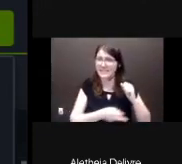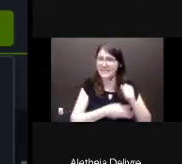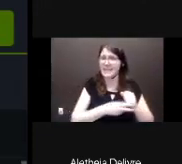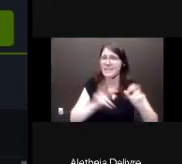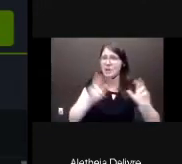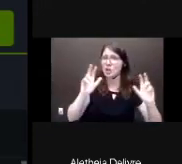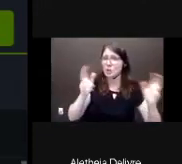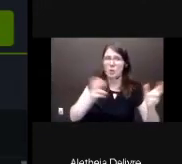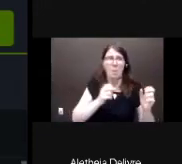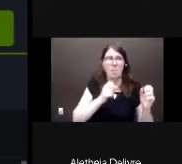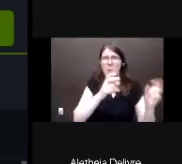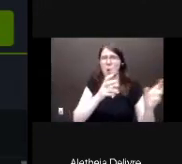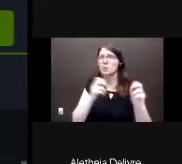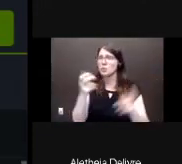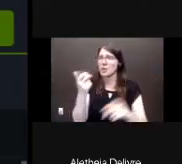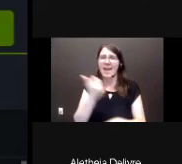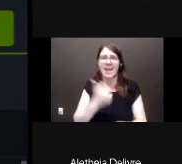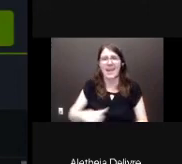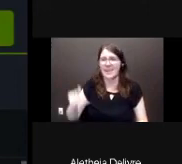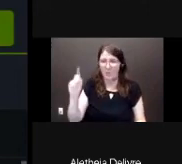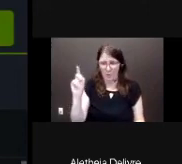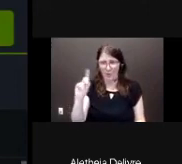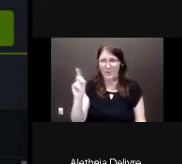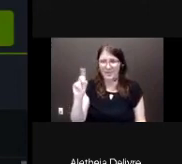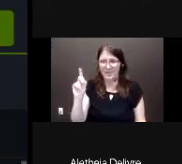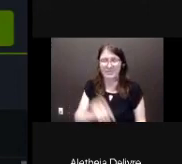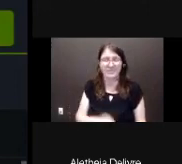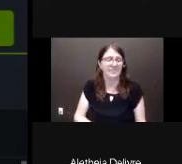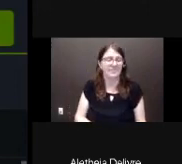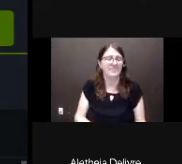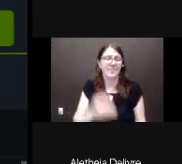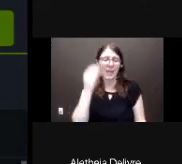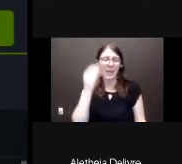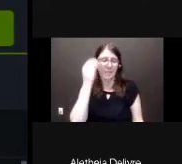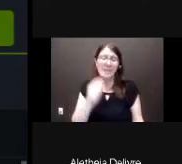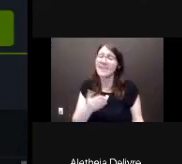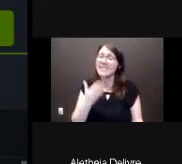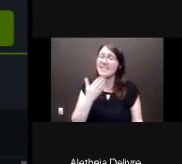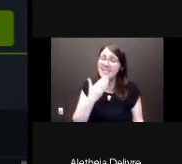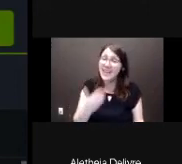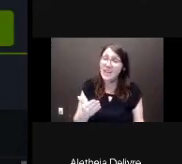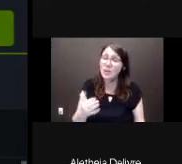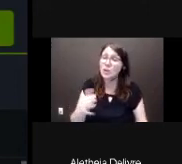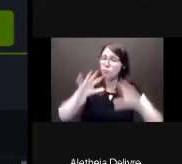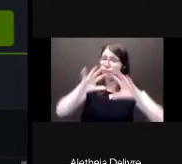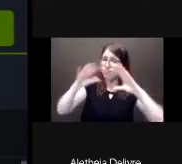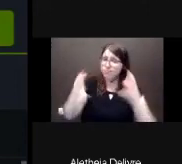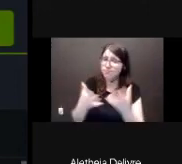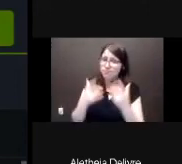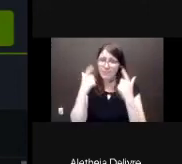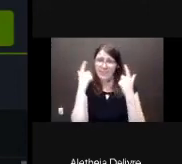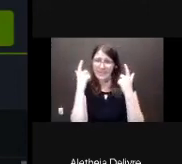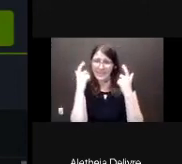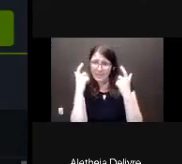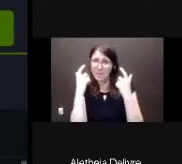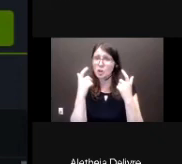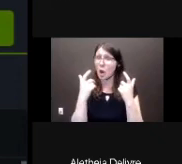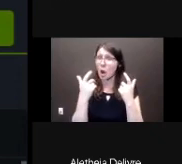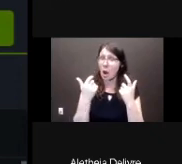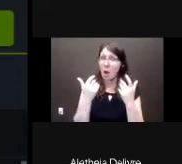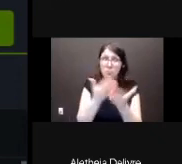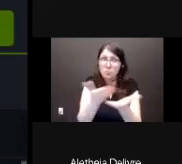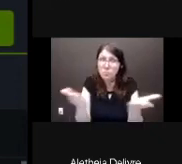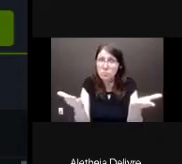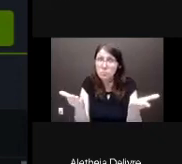Amazing. Alicia, thank you for that very quick overview. Any questions or thoughts from other participants? What did you think? Does it look